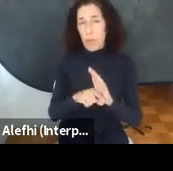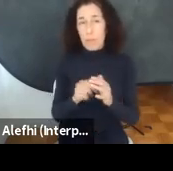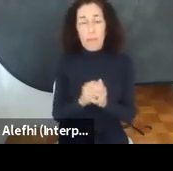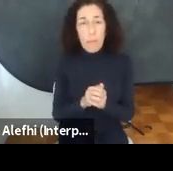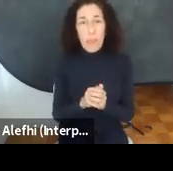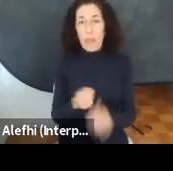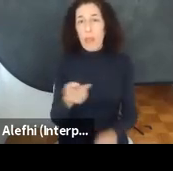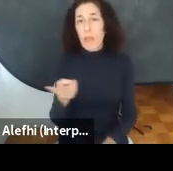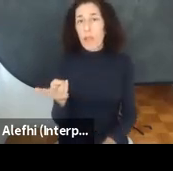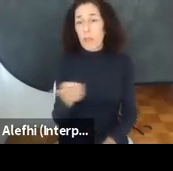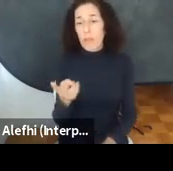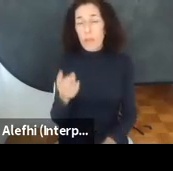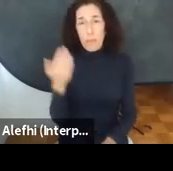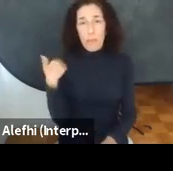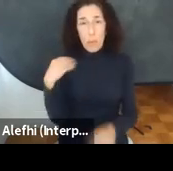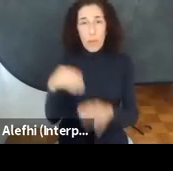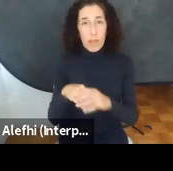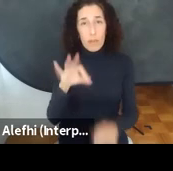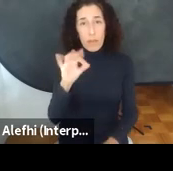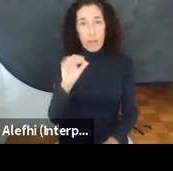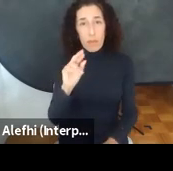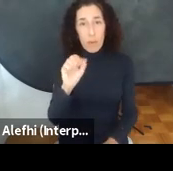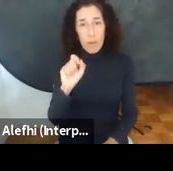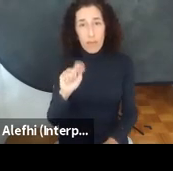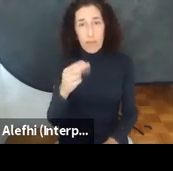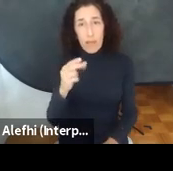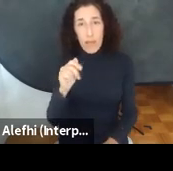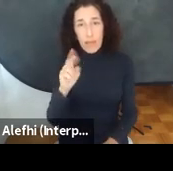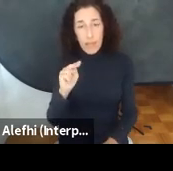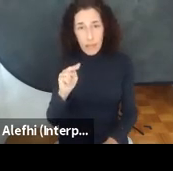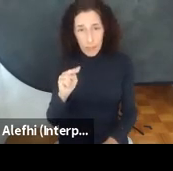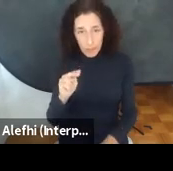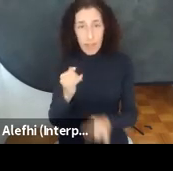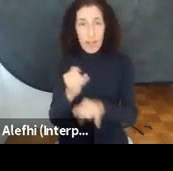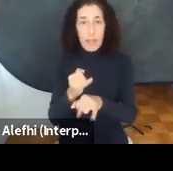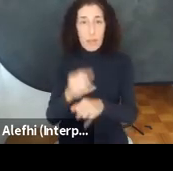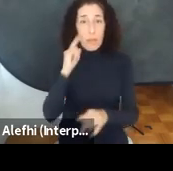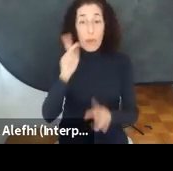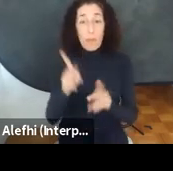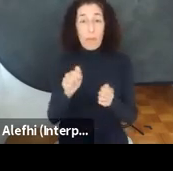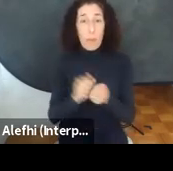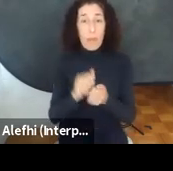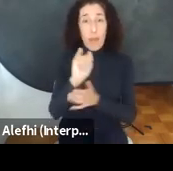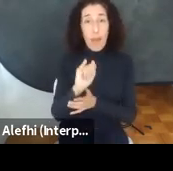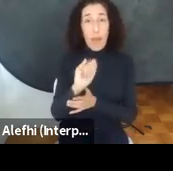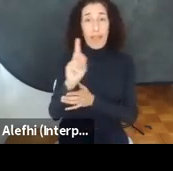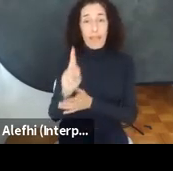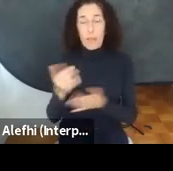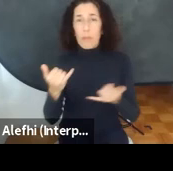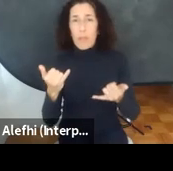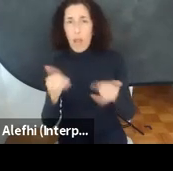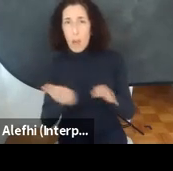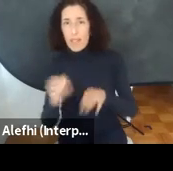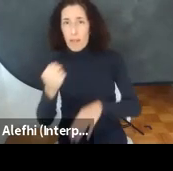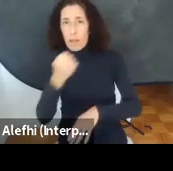were at Forest Haven, the institution mm-hmm. for people with intellectual disability, which we all are very happy to say is now closed. In fact,